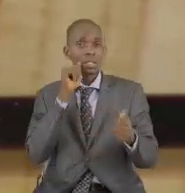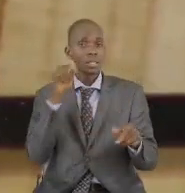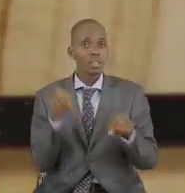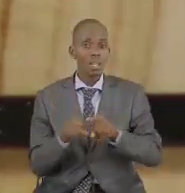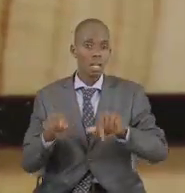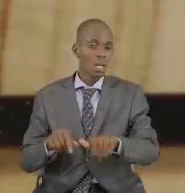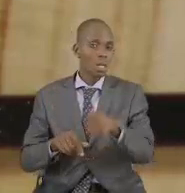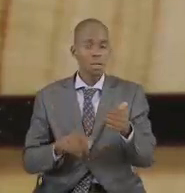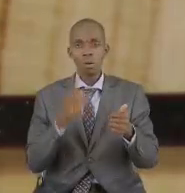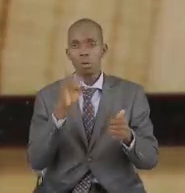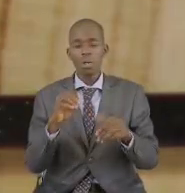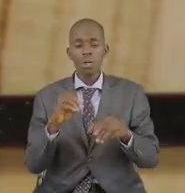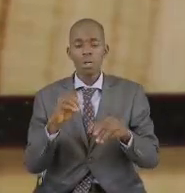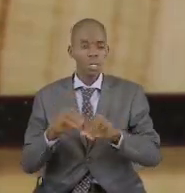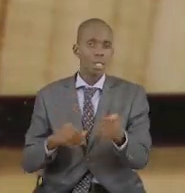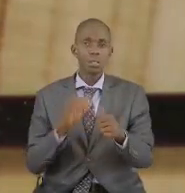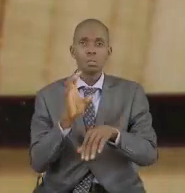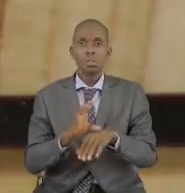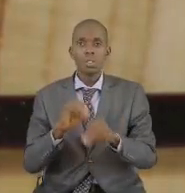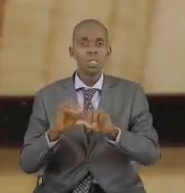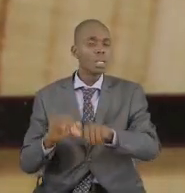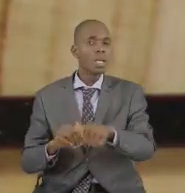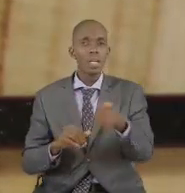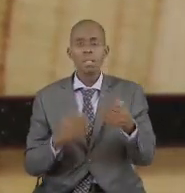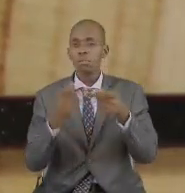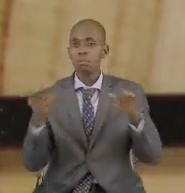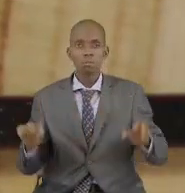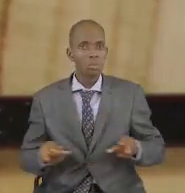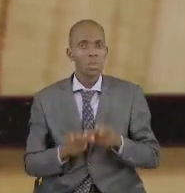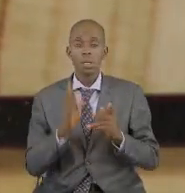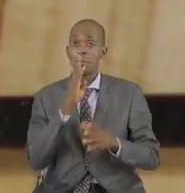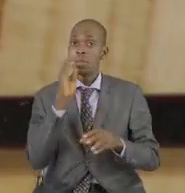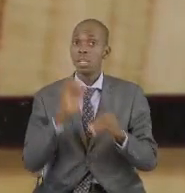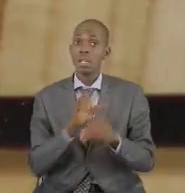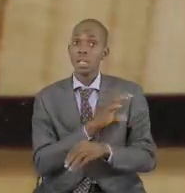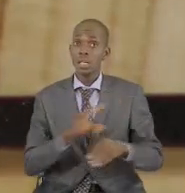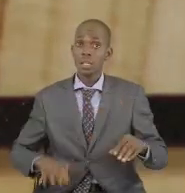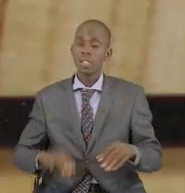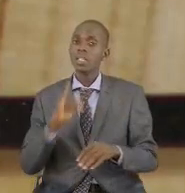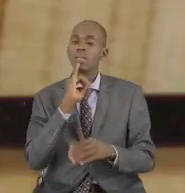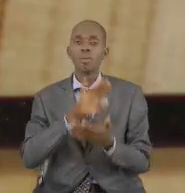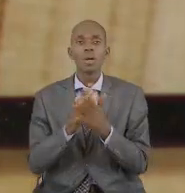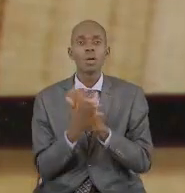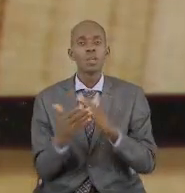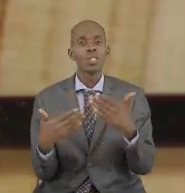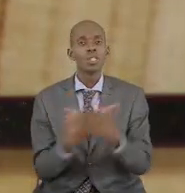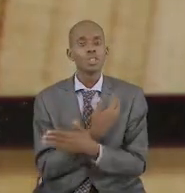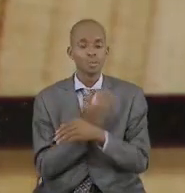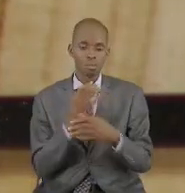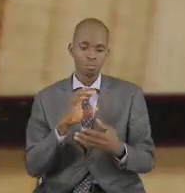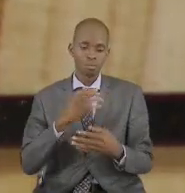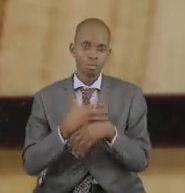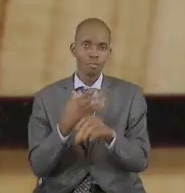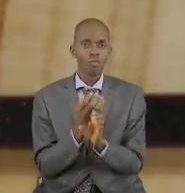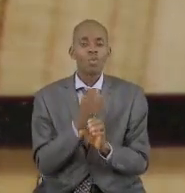anyone in any church, if anyone in any age be in Christ, is a new creature. Old things